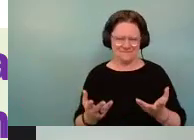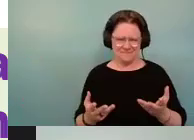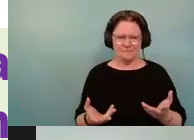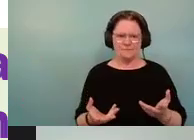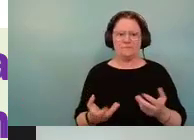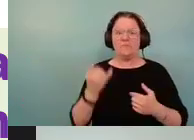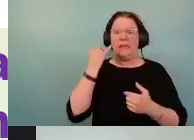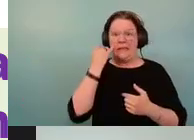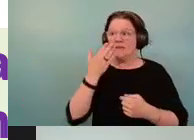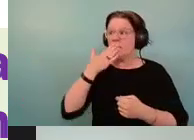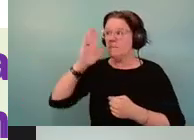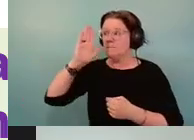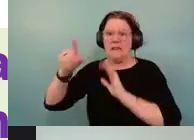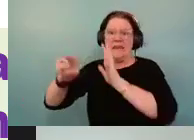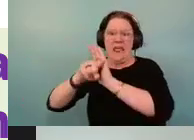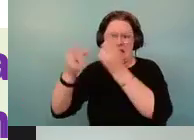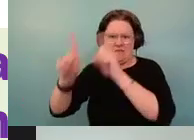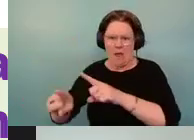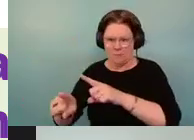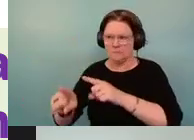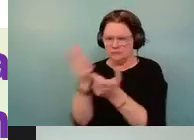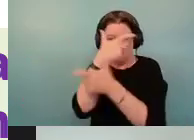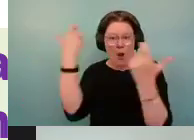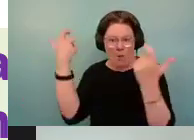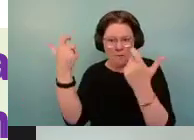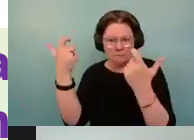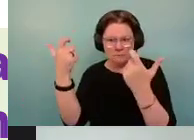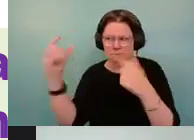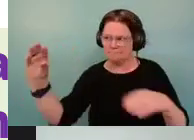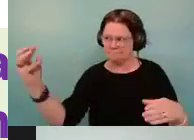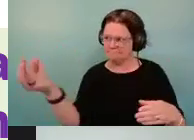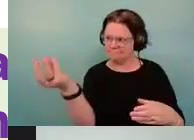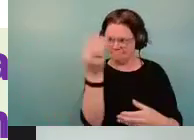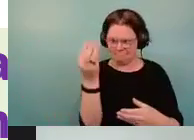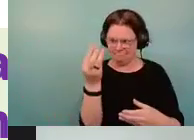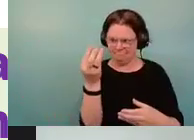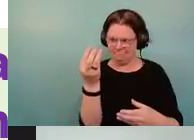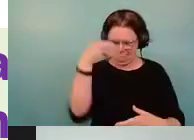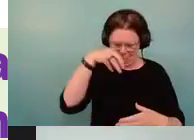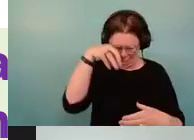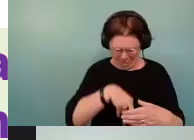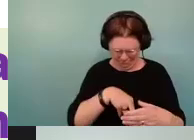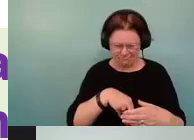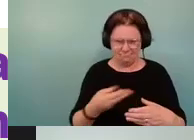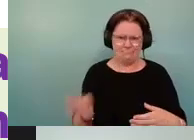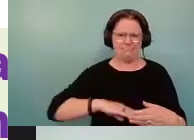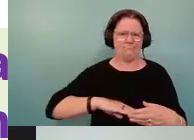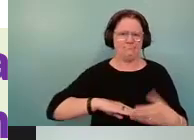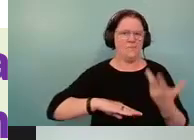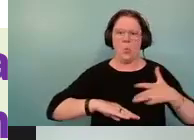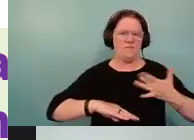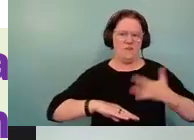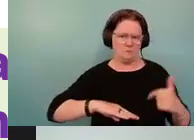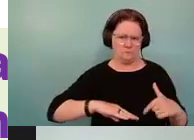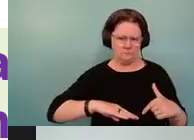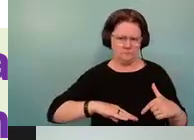every time something bad happens to us, trauma, right? We put it in there and we put the cover on because we don't want to deal with the feelings.